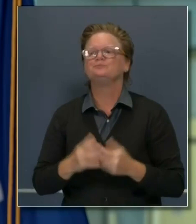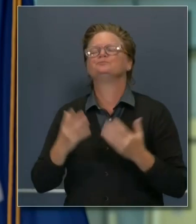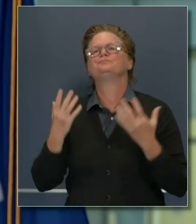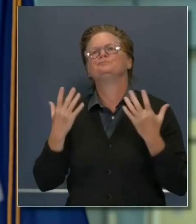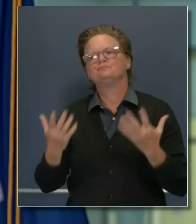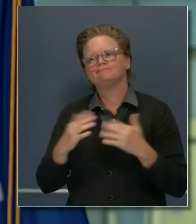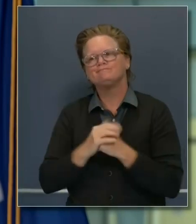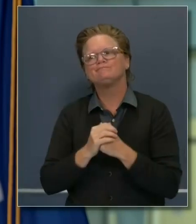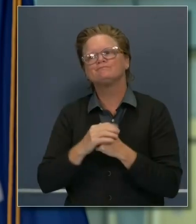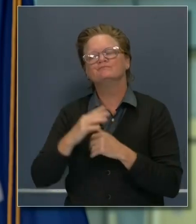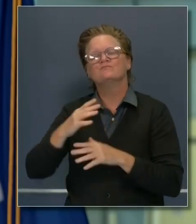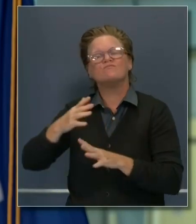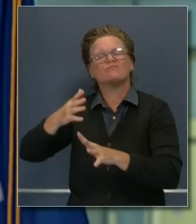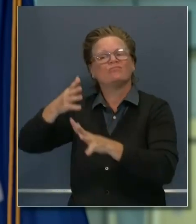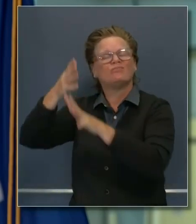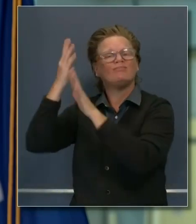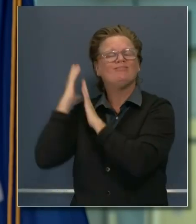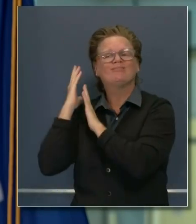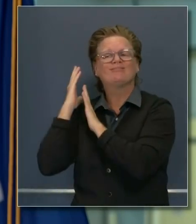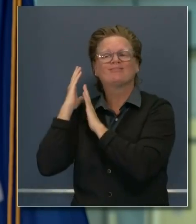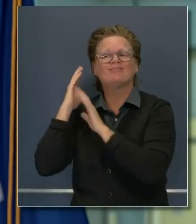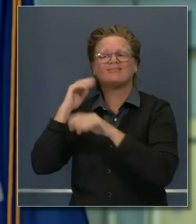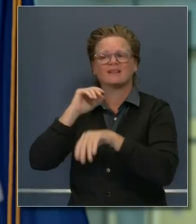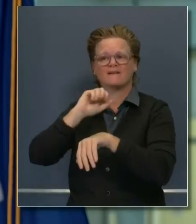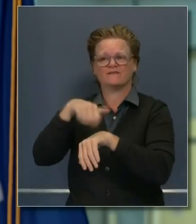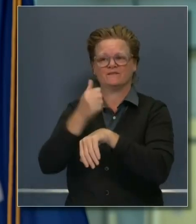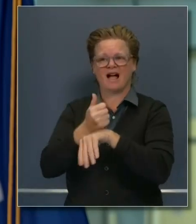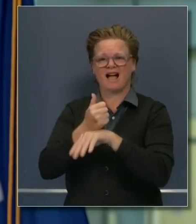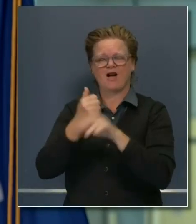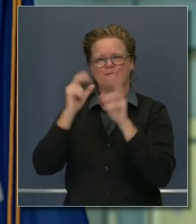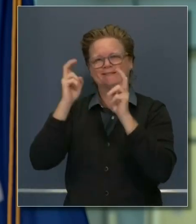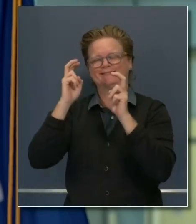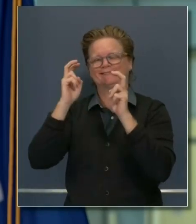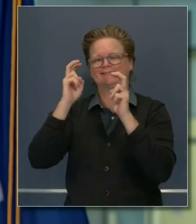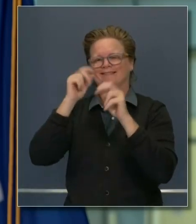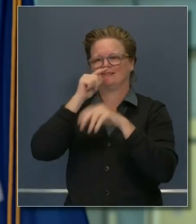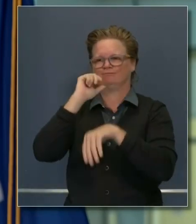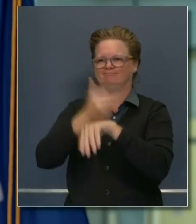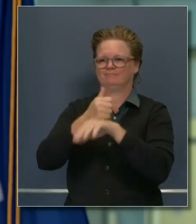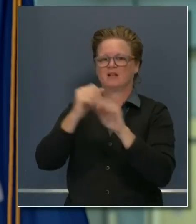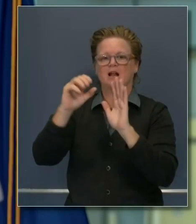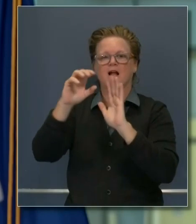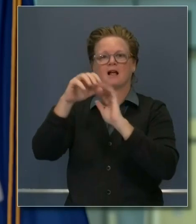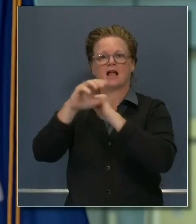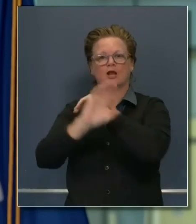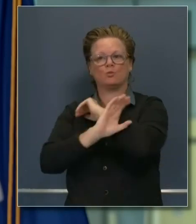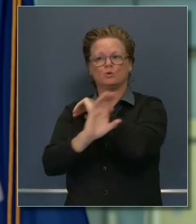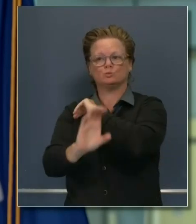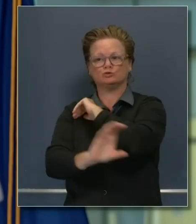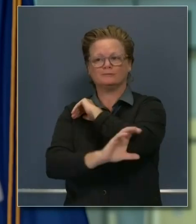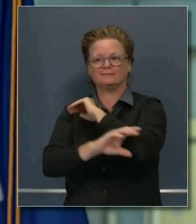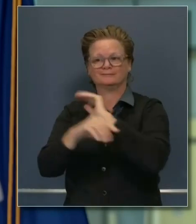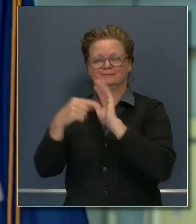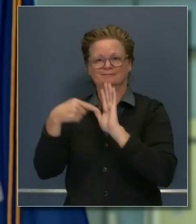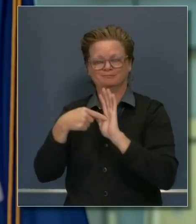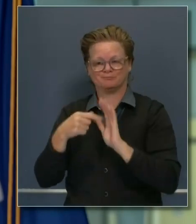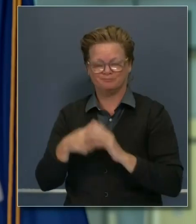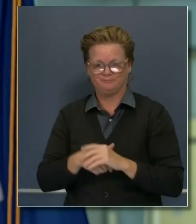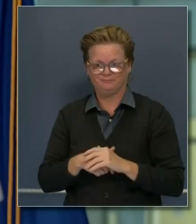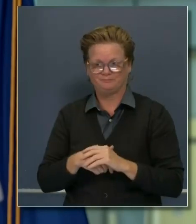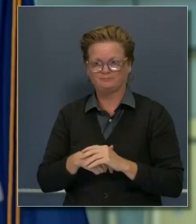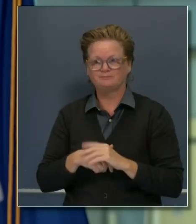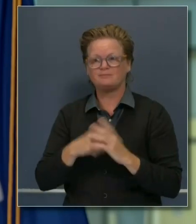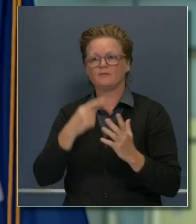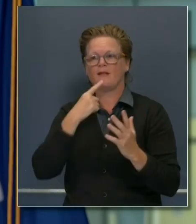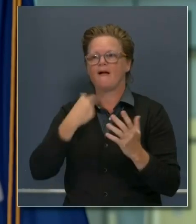a framework of federalism, states' rights. It's enshrined in the Constitution. I would encourage anyone who hasn't had the opportunity